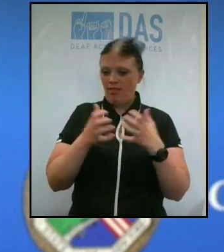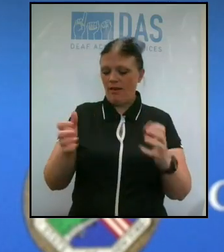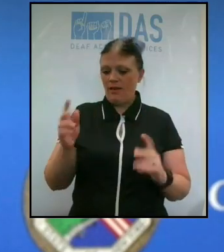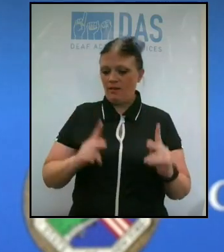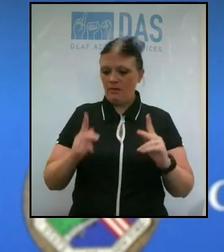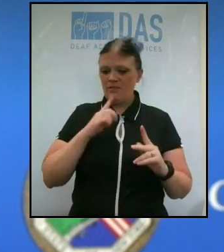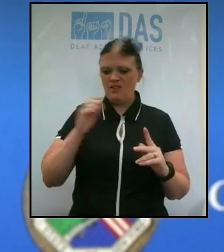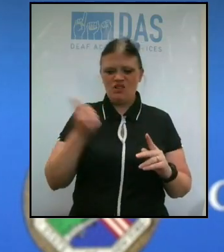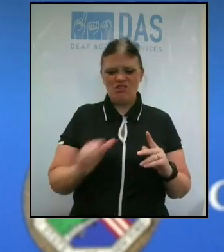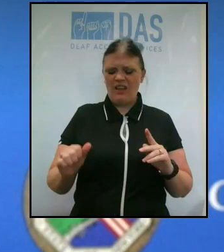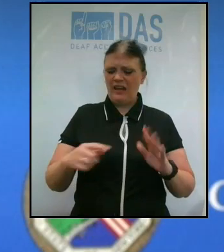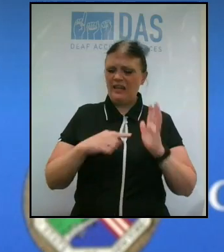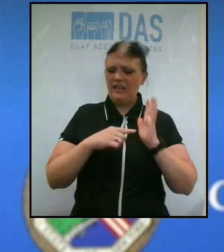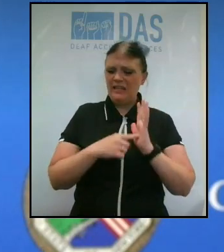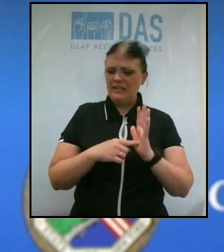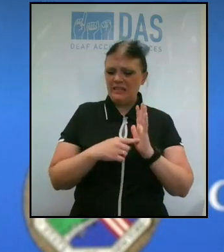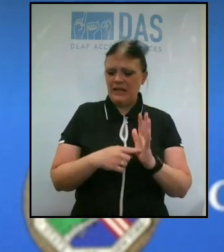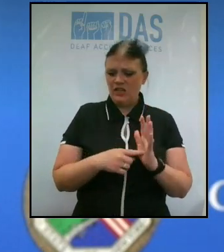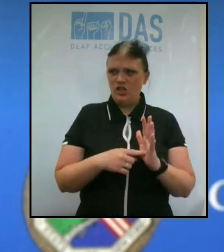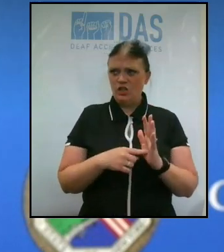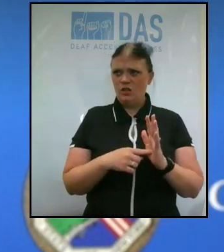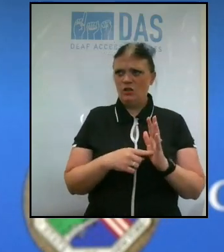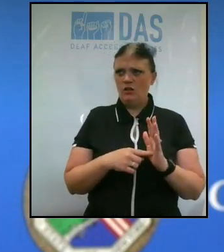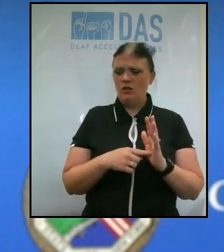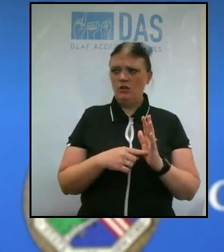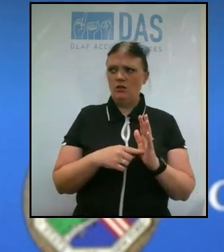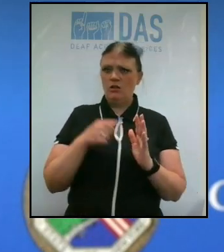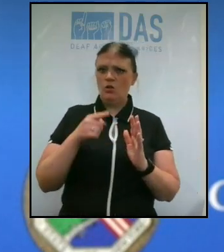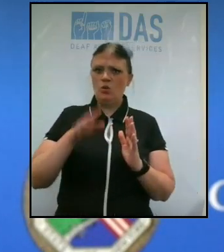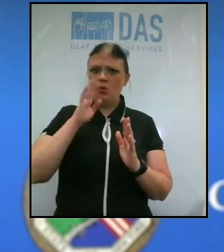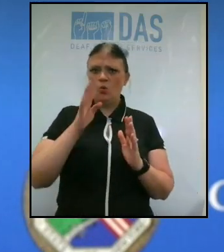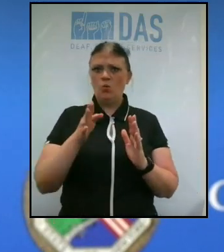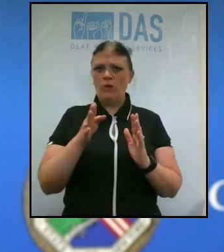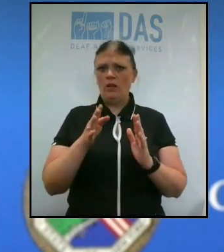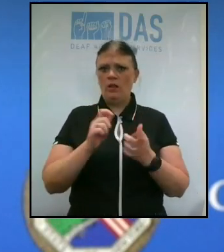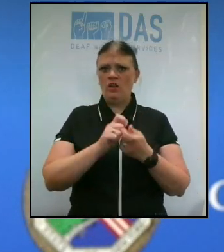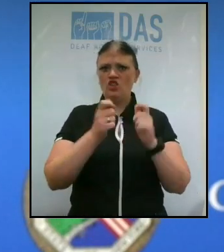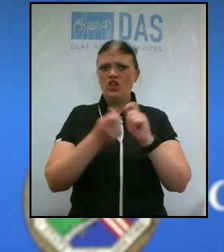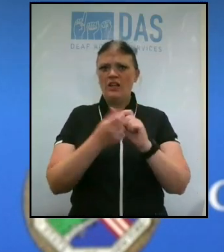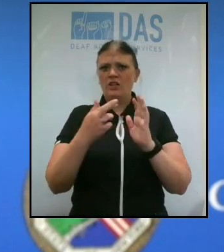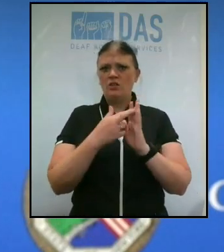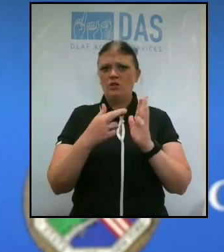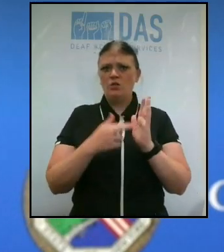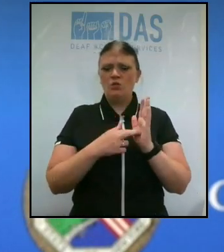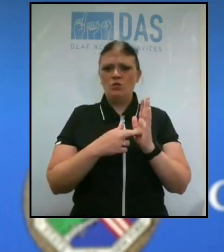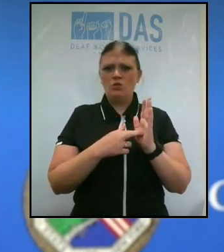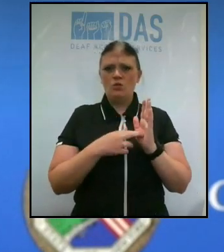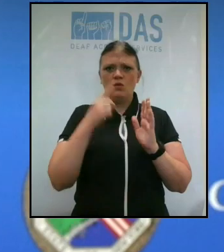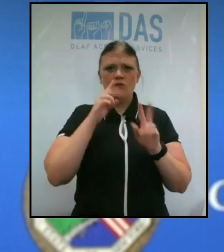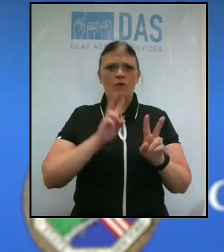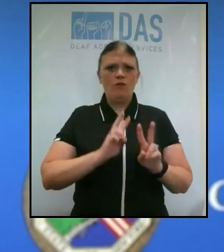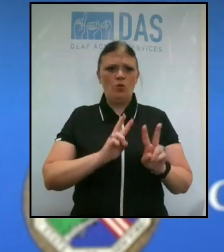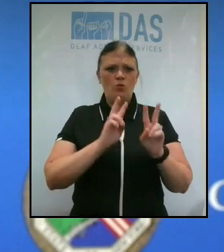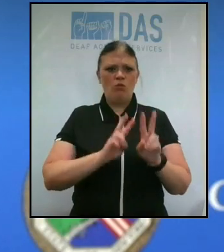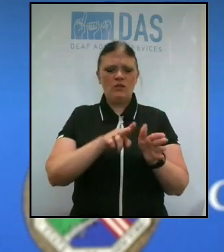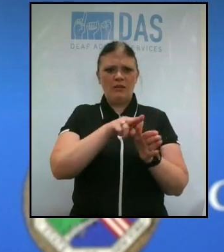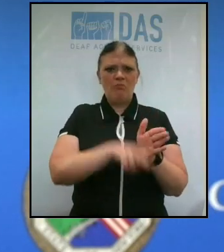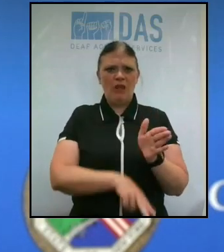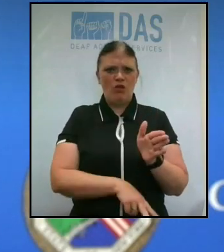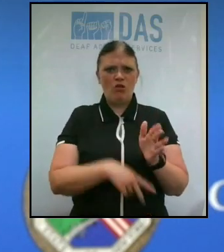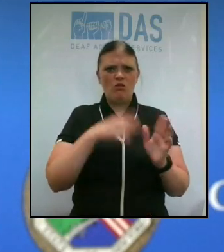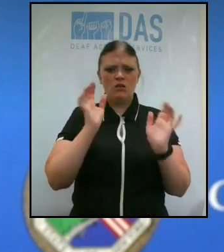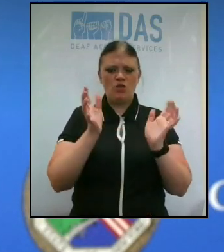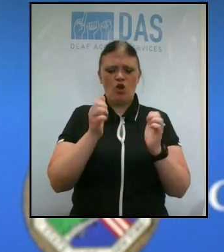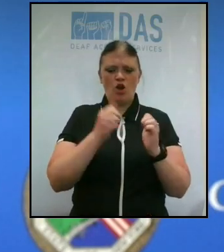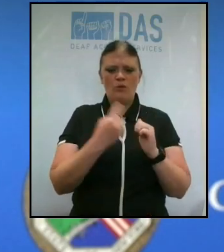there any indication that you're going to change the rules on funerals and burials? I talked to someone the other